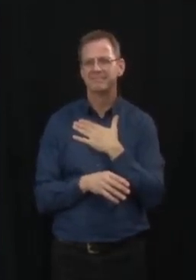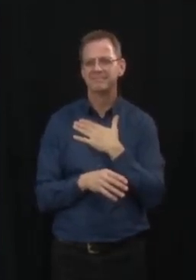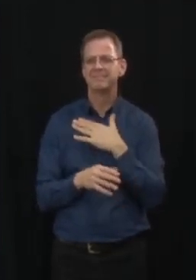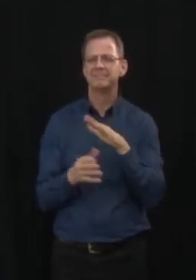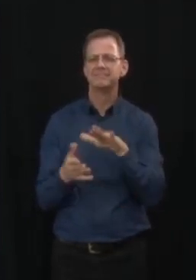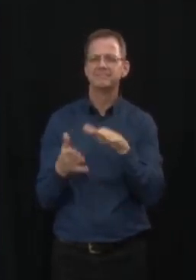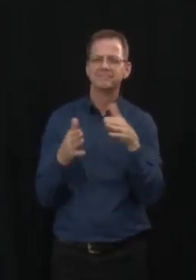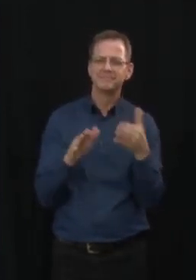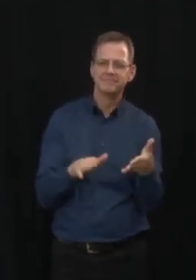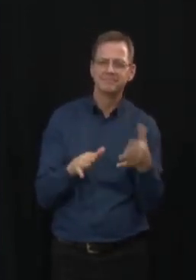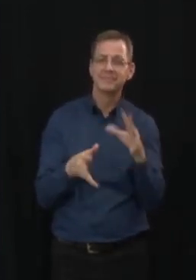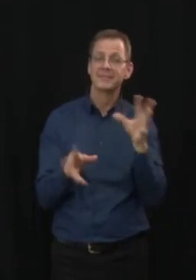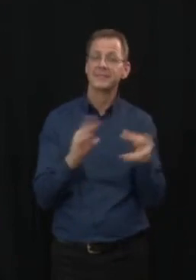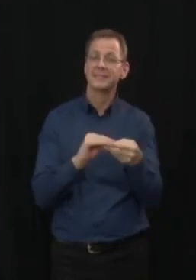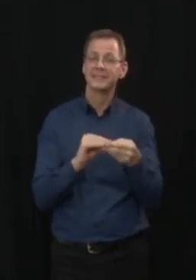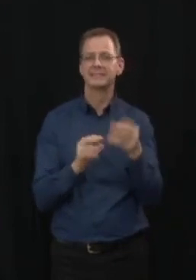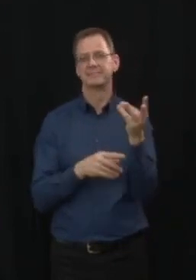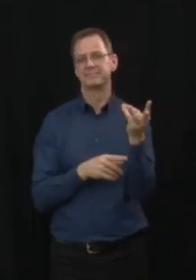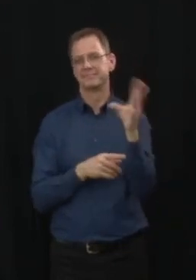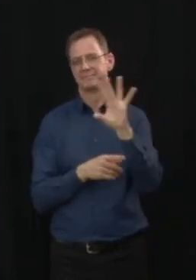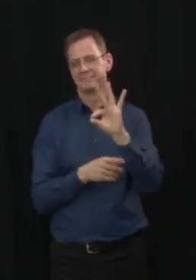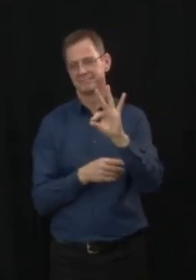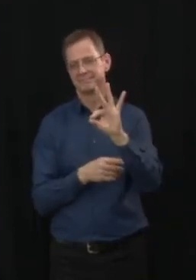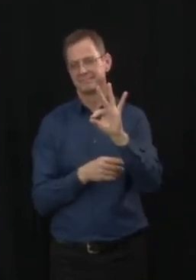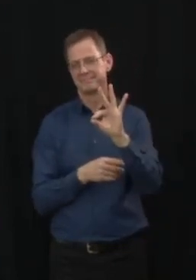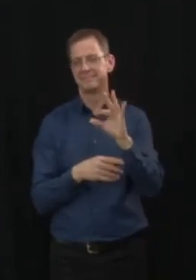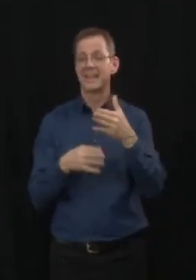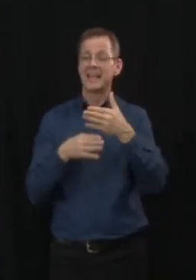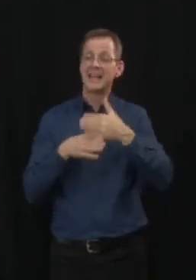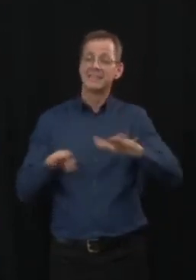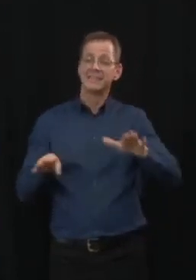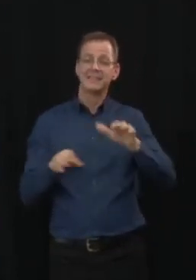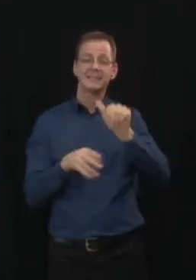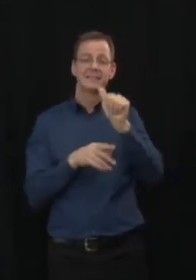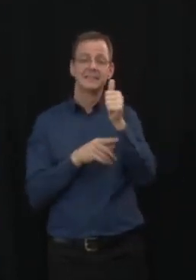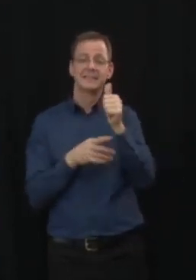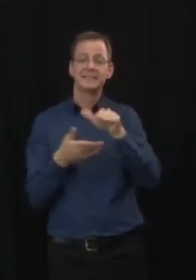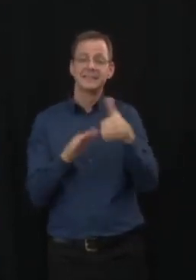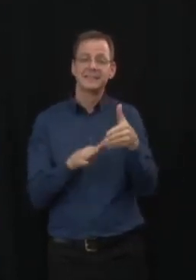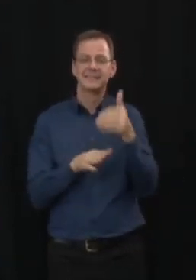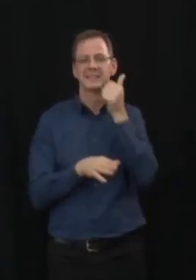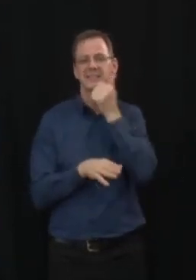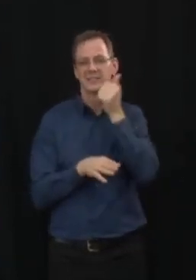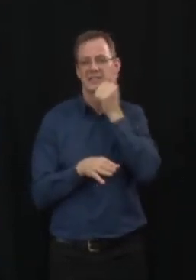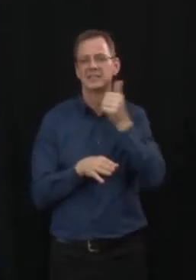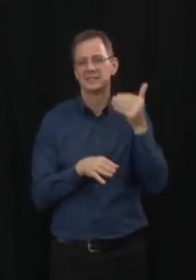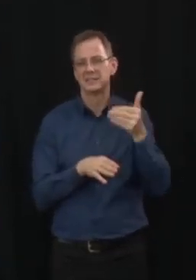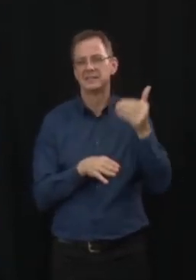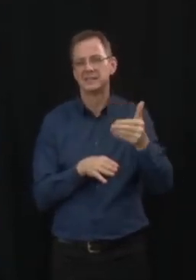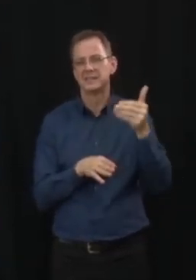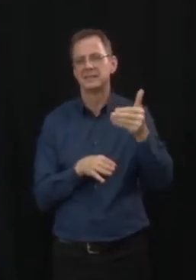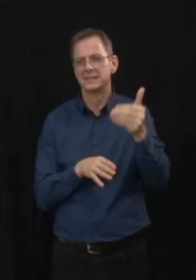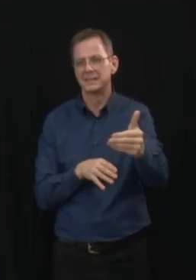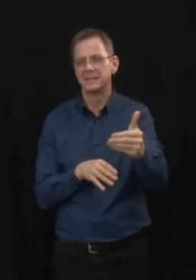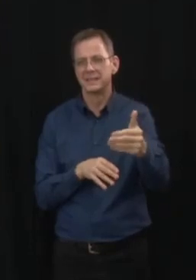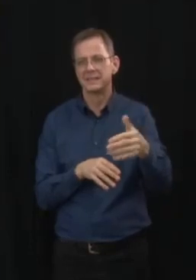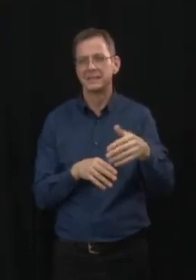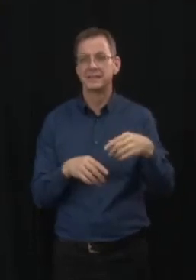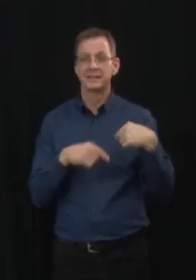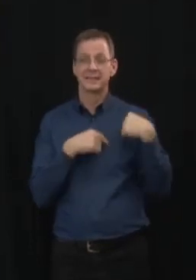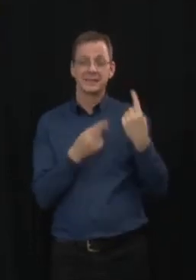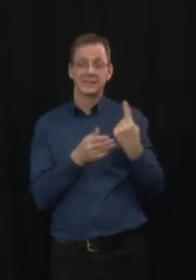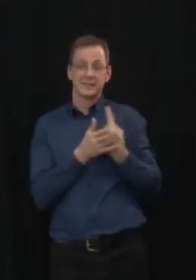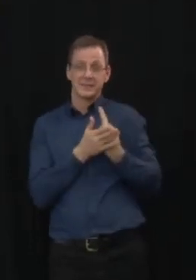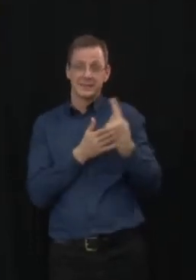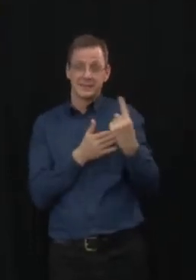The individuals whose deaths were reported over the past week were between the ages of 28 and 102. My thoughts